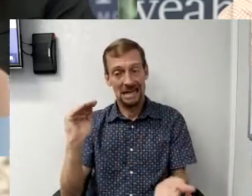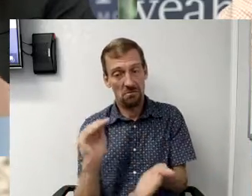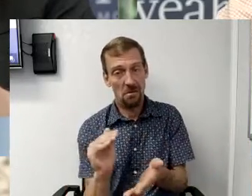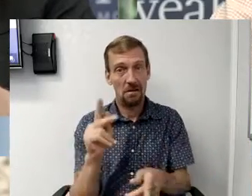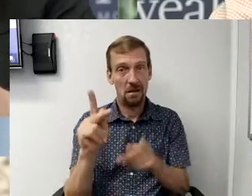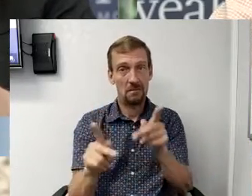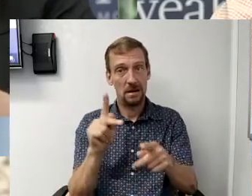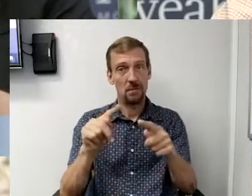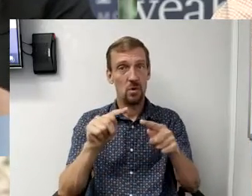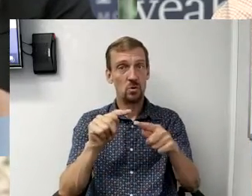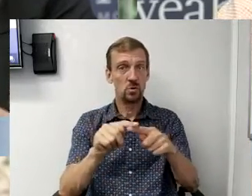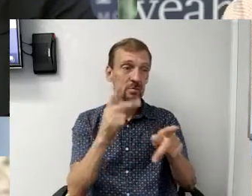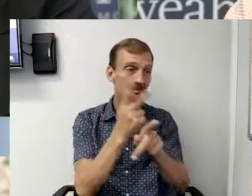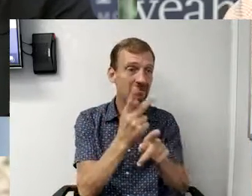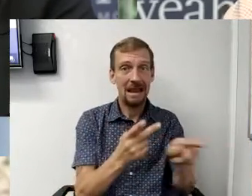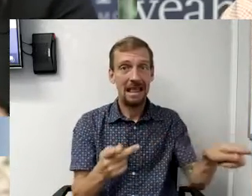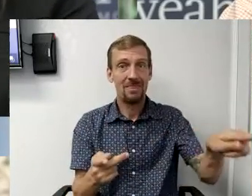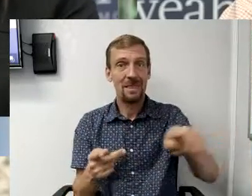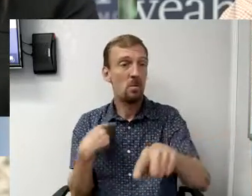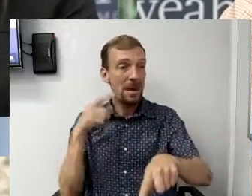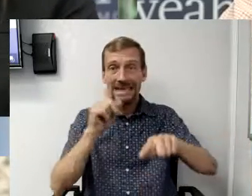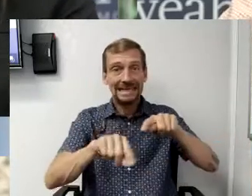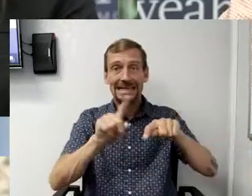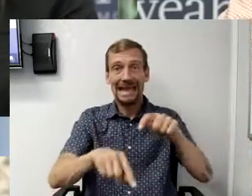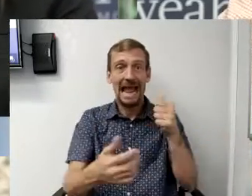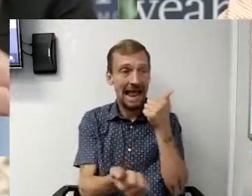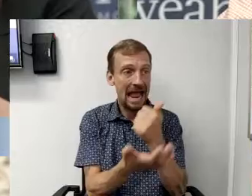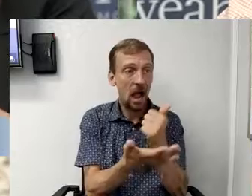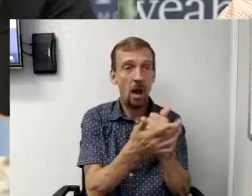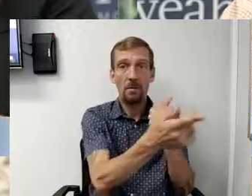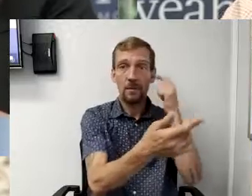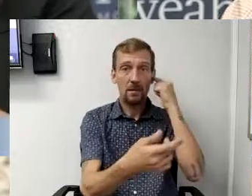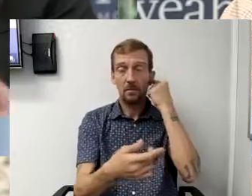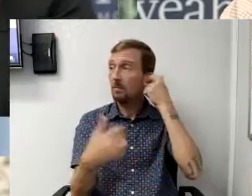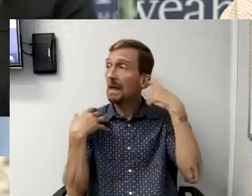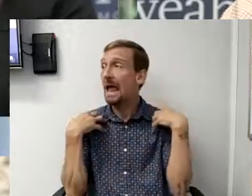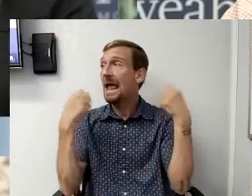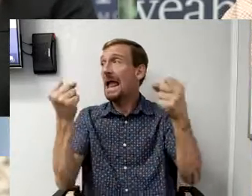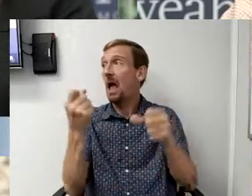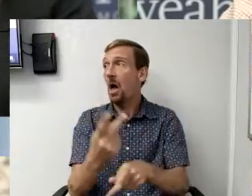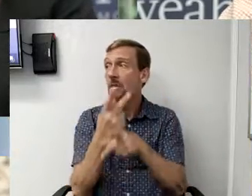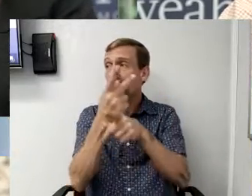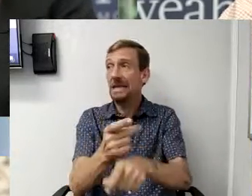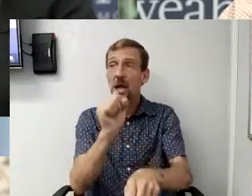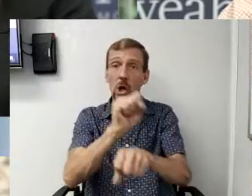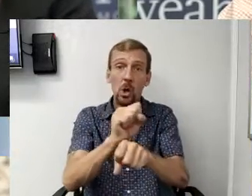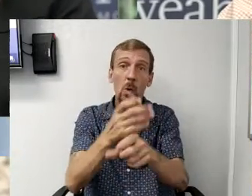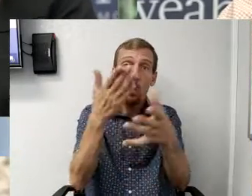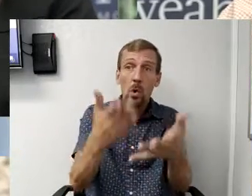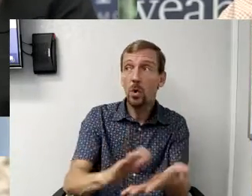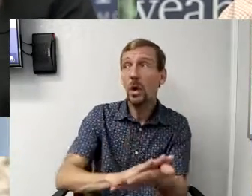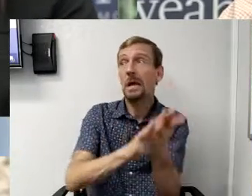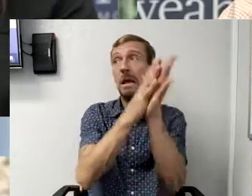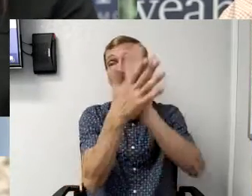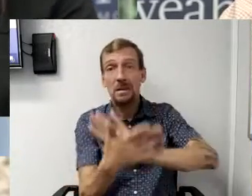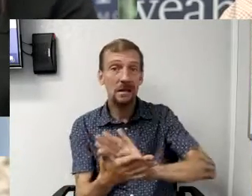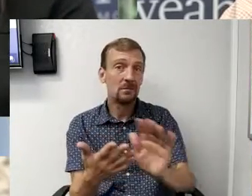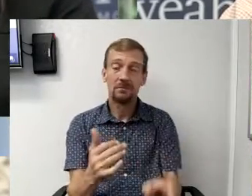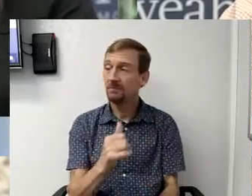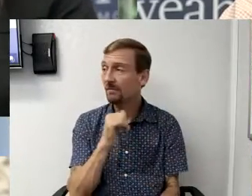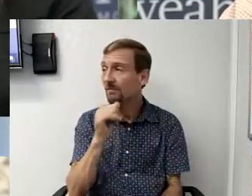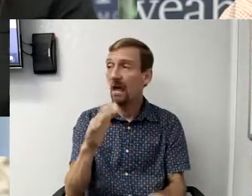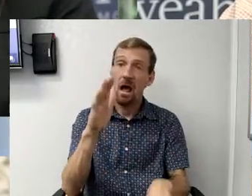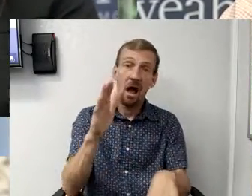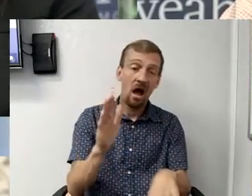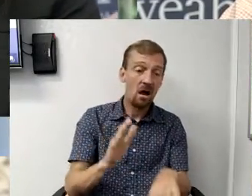people and increases our risk of our healthcare workers getting sick, our healthcare workers being off on leaves